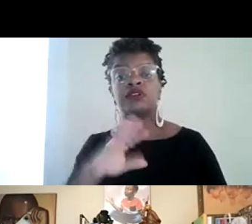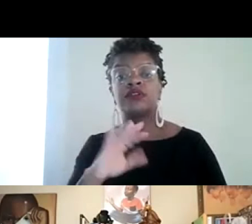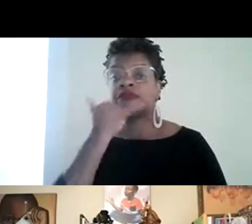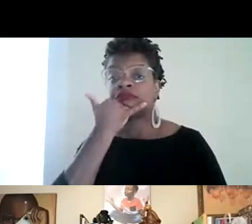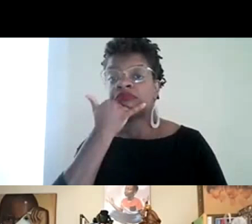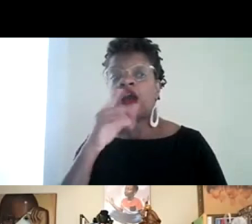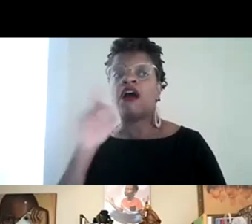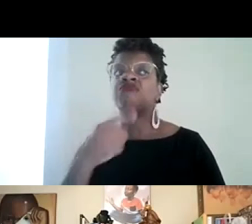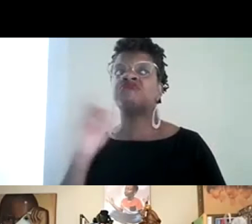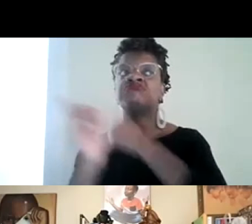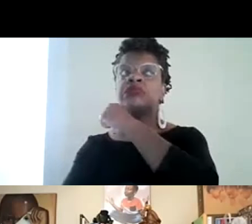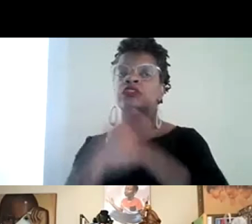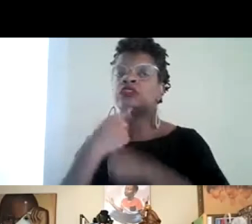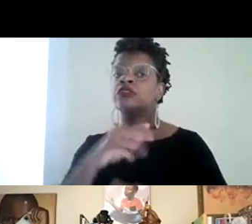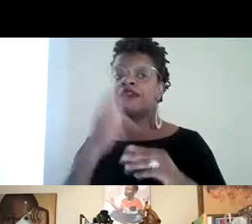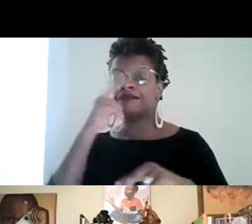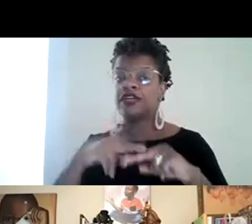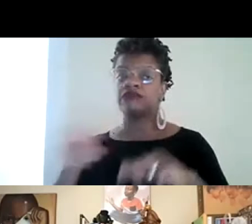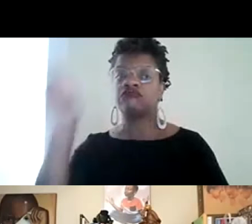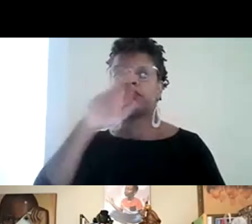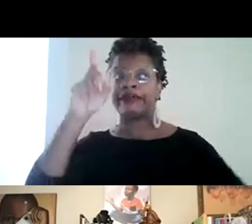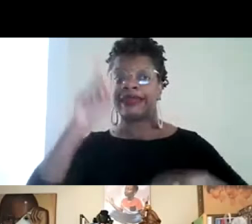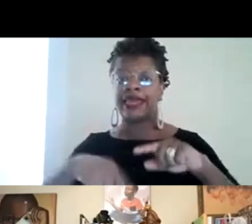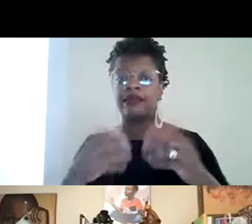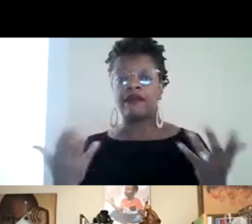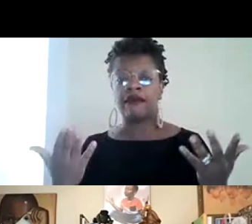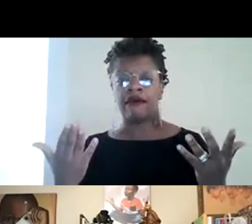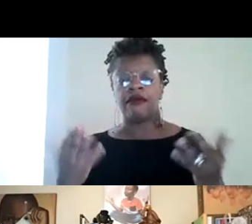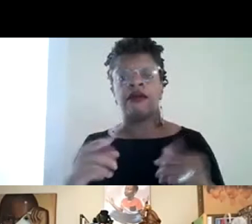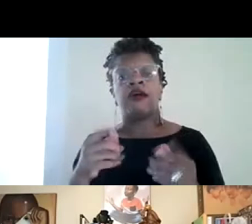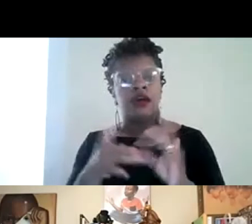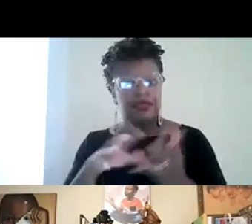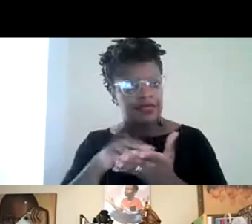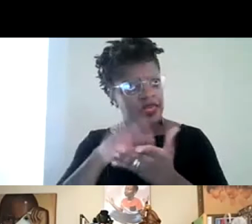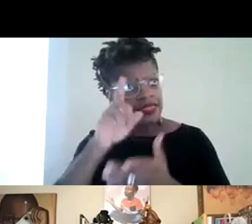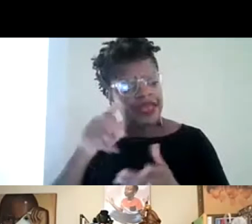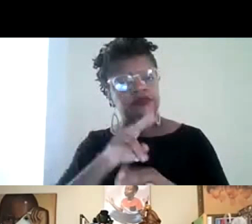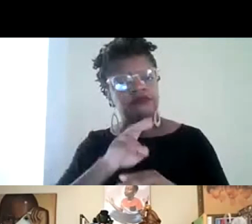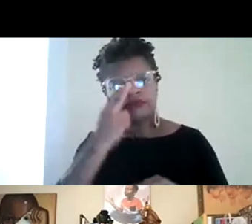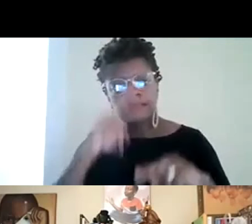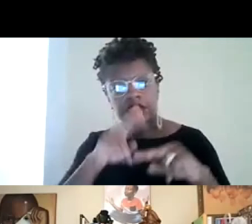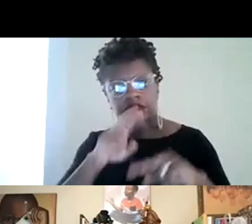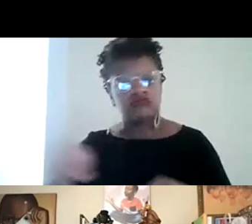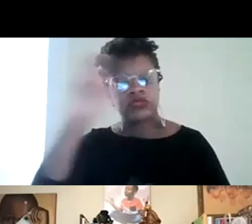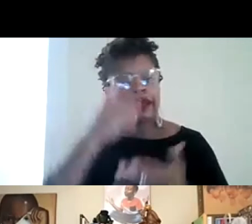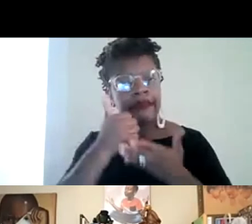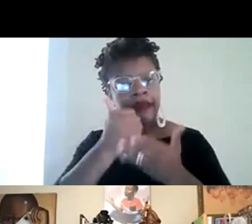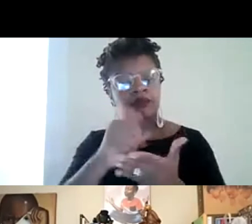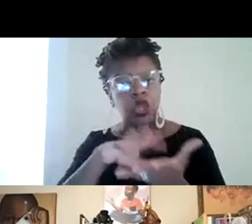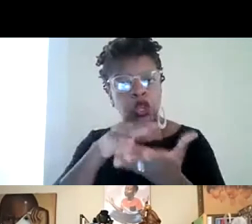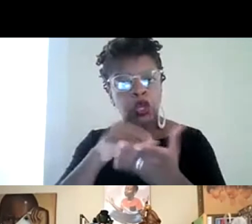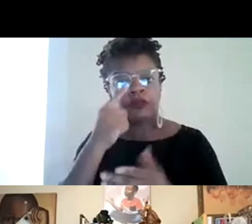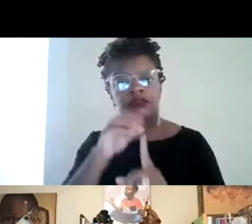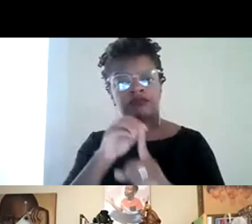fractions, they have been kept back from educational field trips, an opportunity to expose them to a wealth